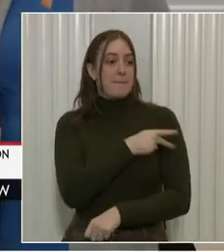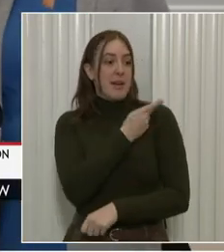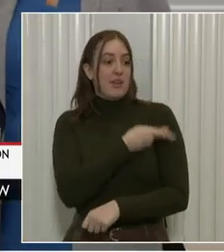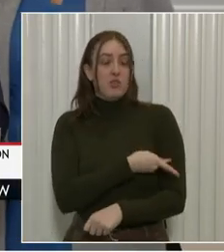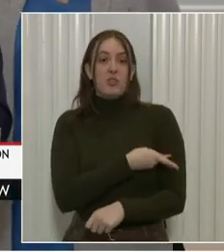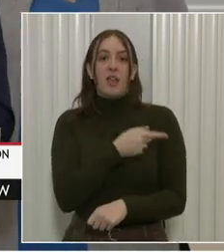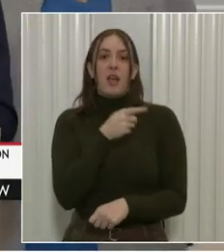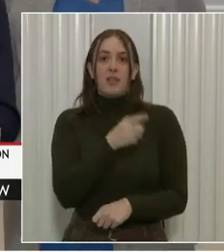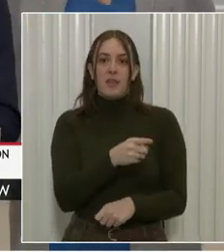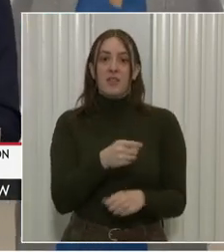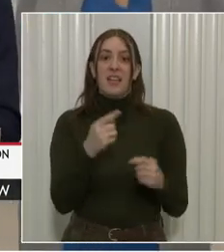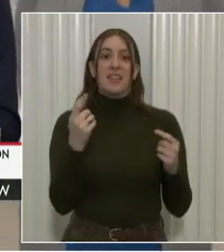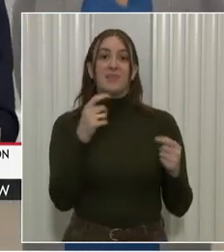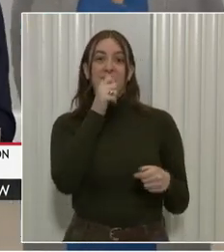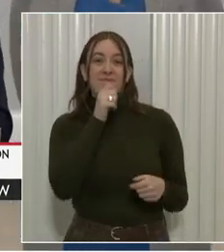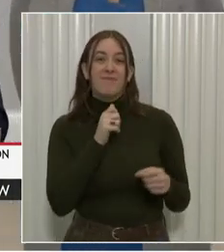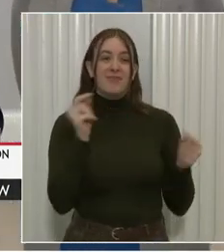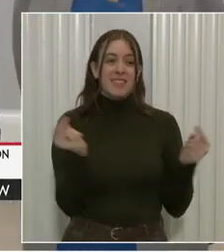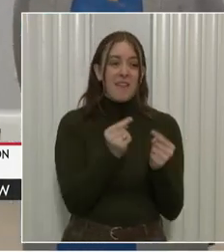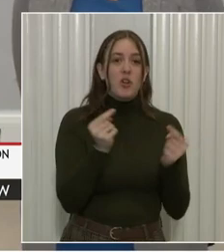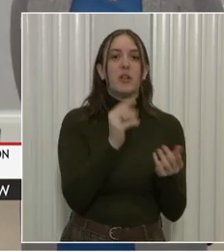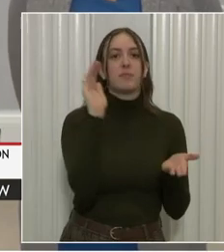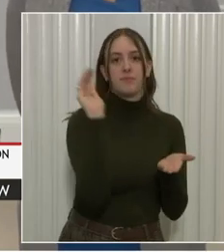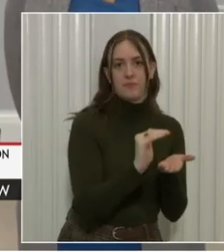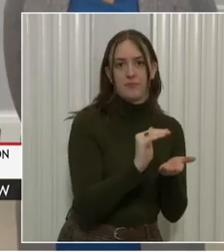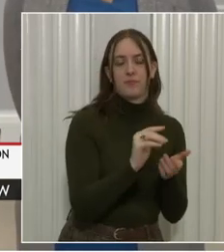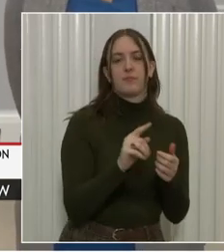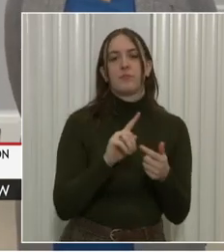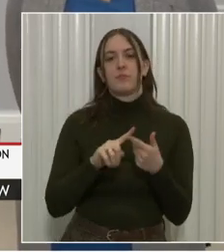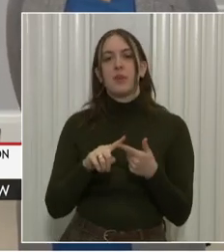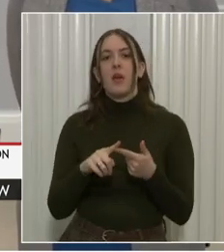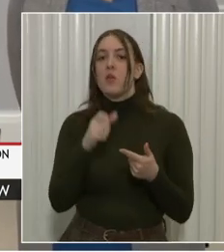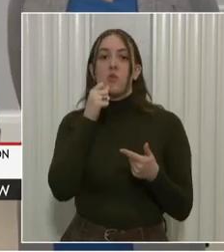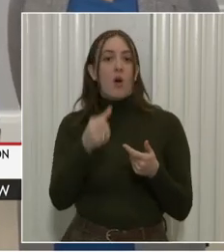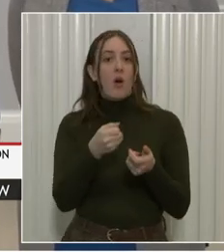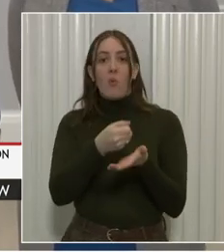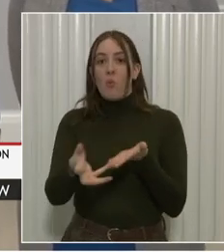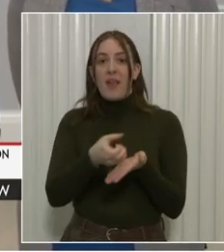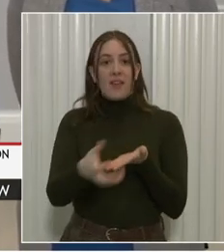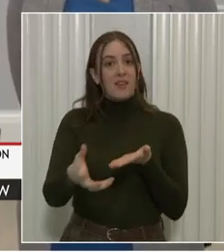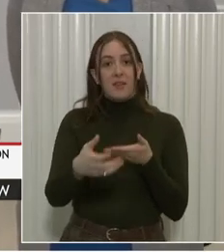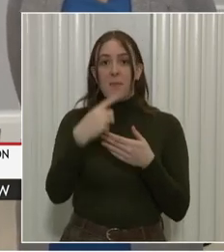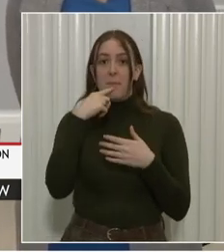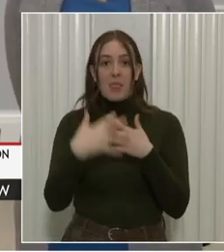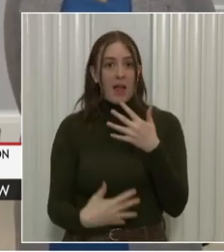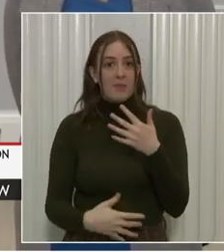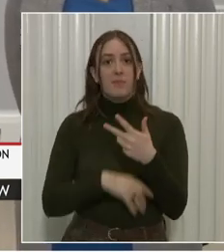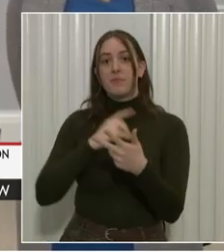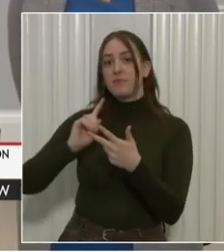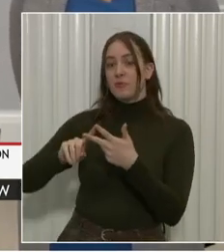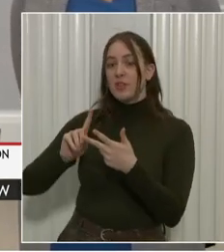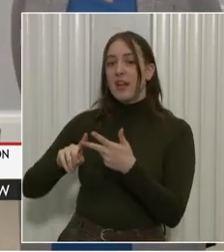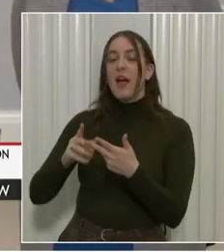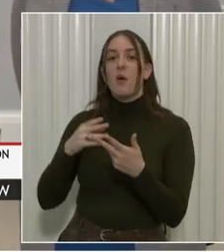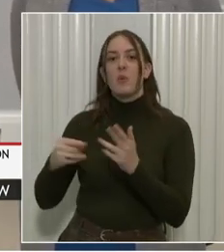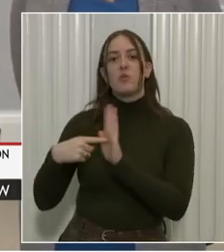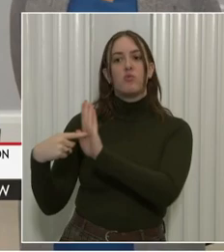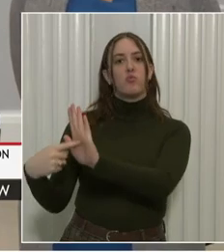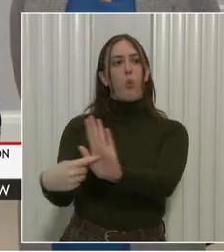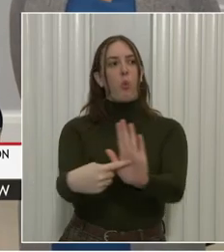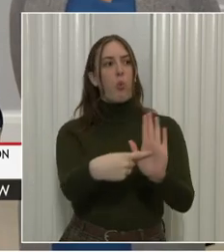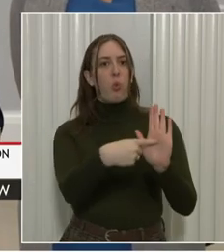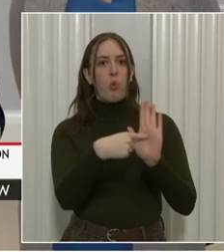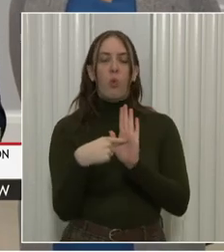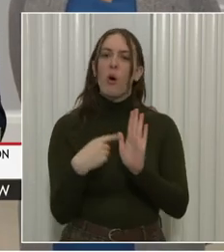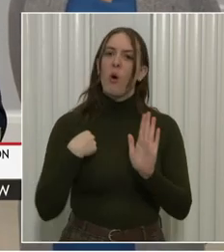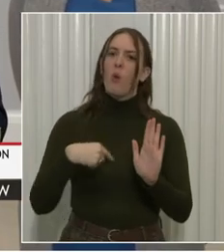Number two, to not waste any precious blood. And number three, to show the nation that we are a progressive agency